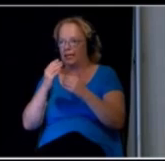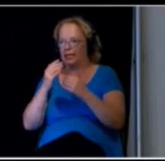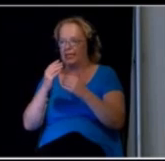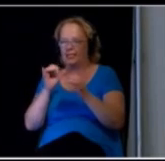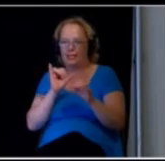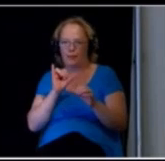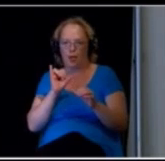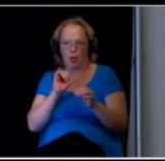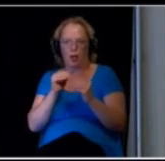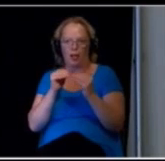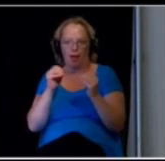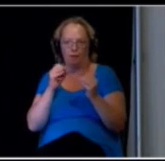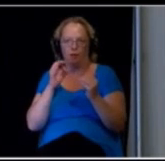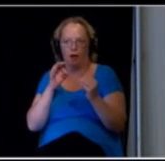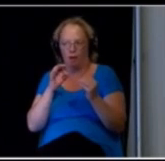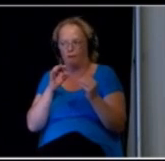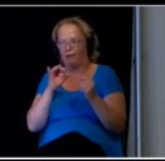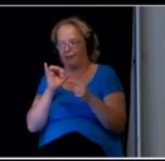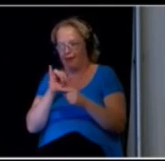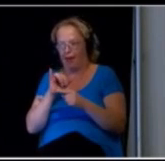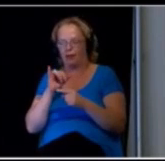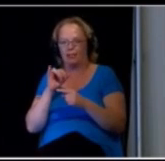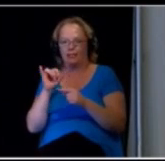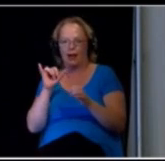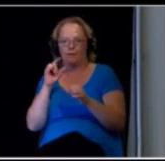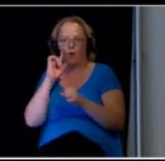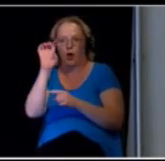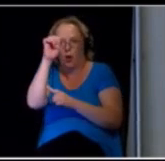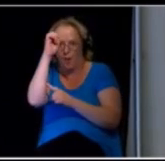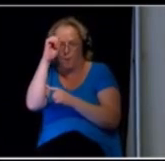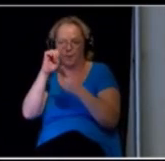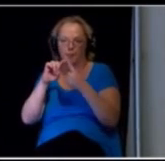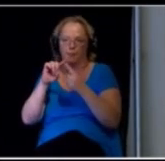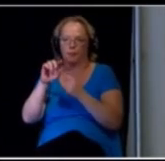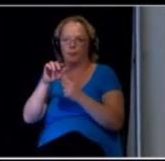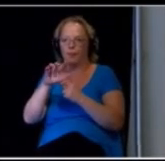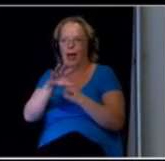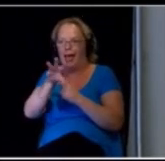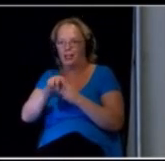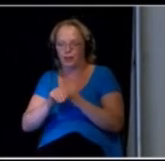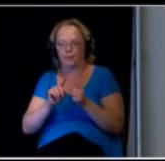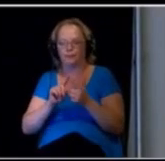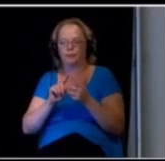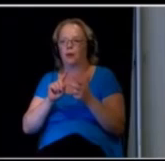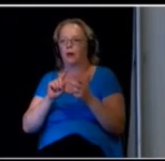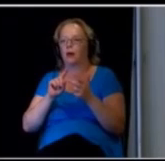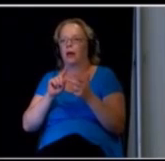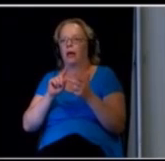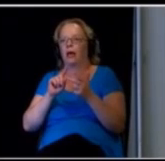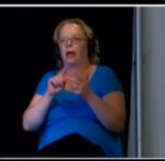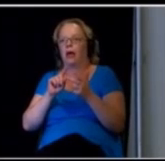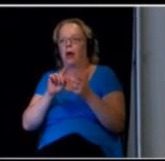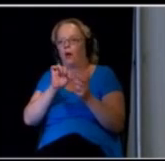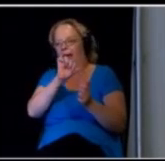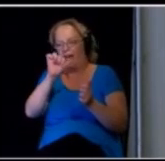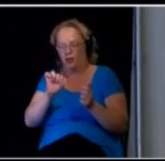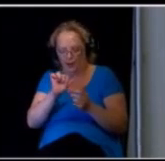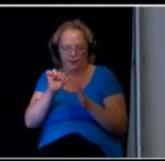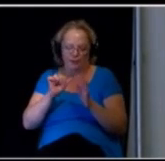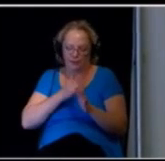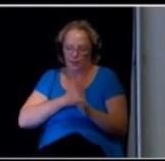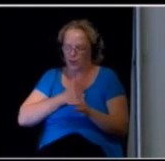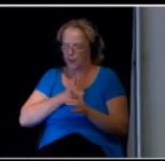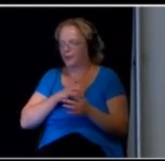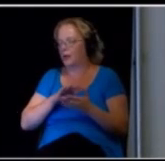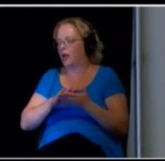case for Europe, as well as Asia. And eventually you'll be able to go anywhere in the world using the supercharger